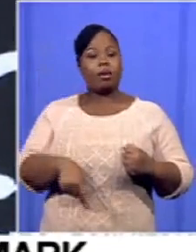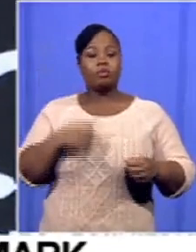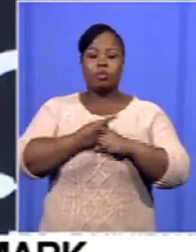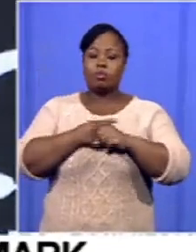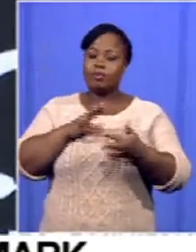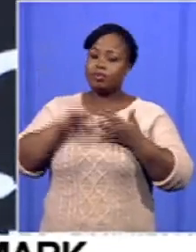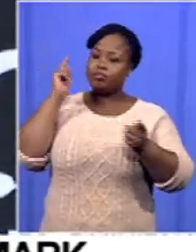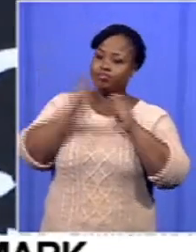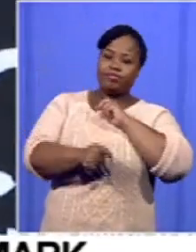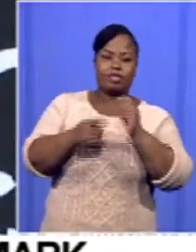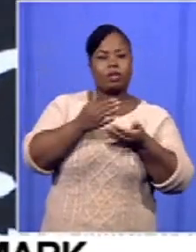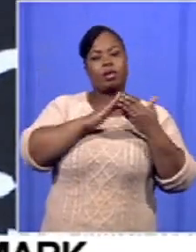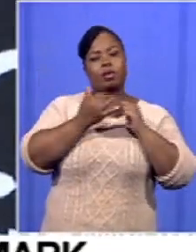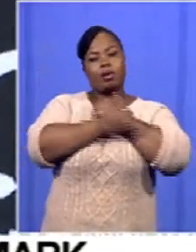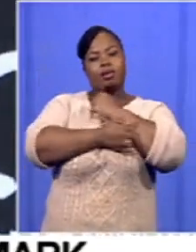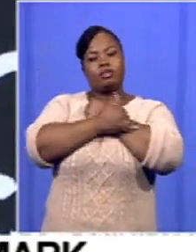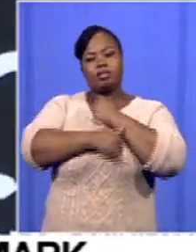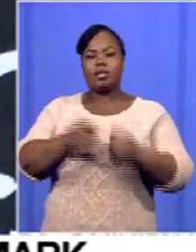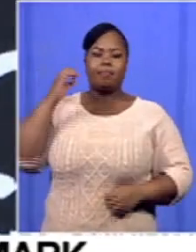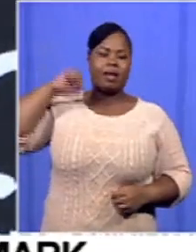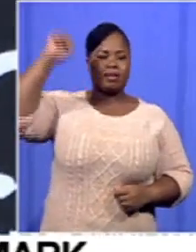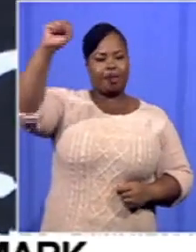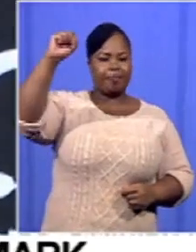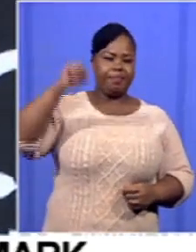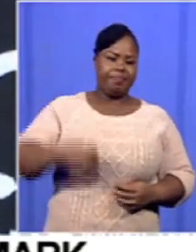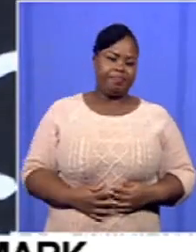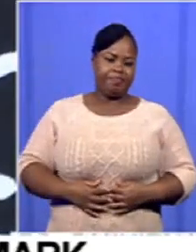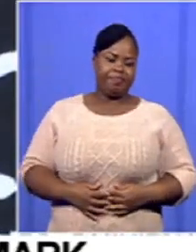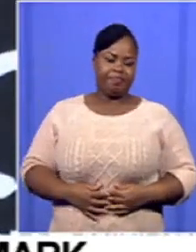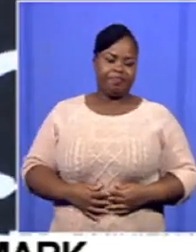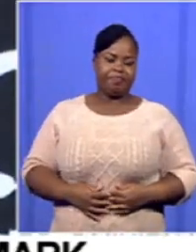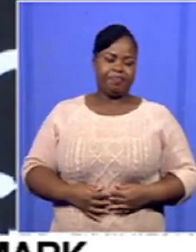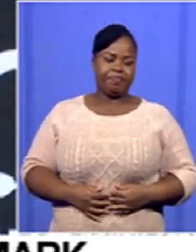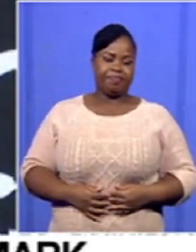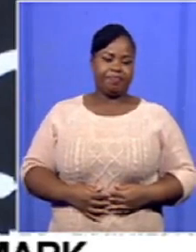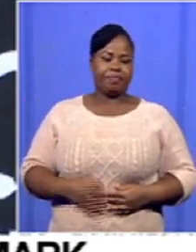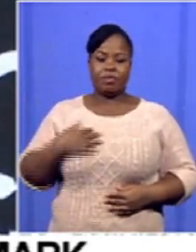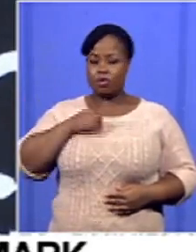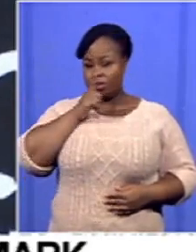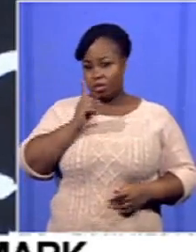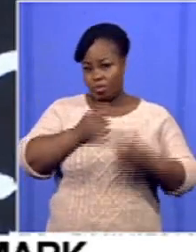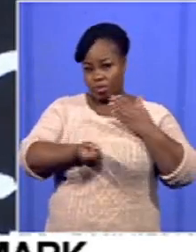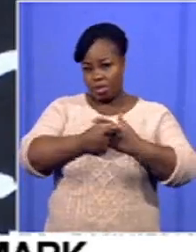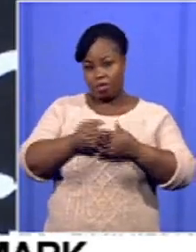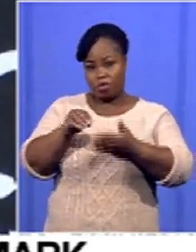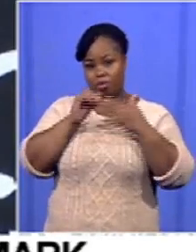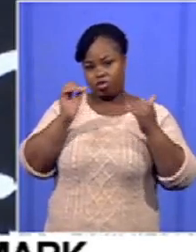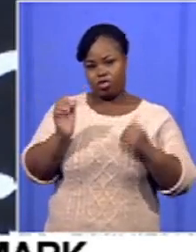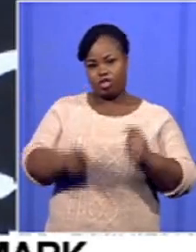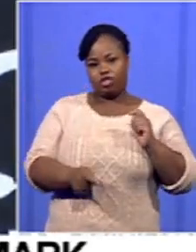bring change in our country. Amandla! Let me tell you what's going to happen when we bring that